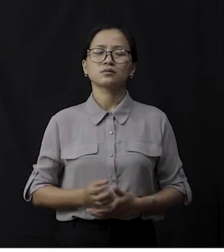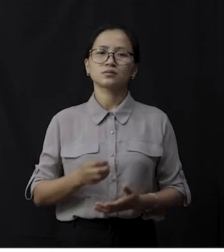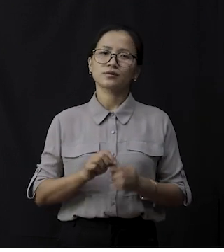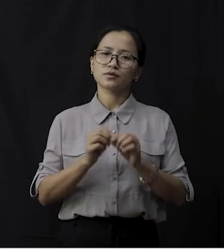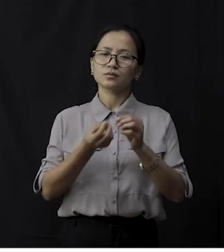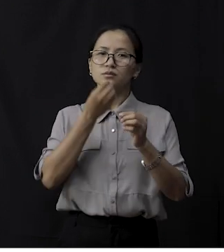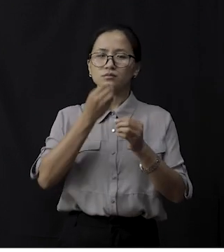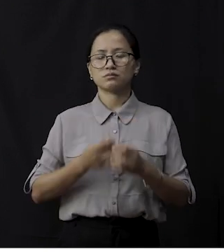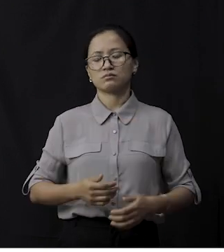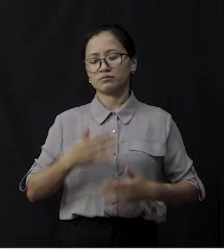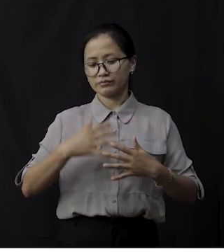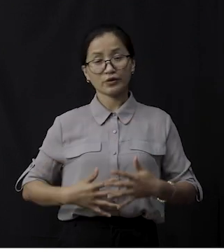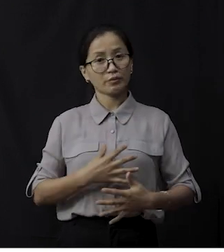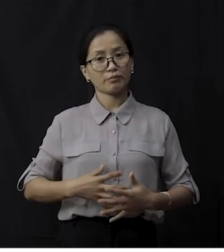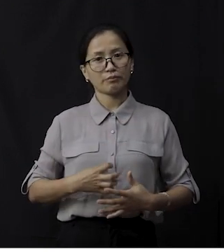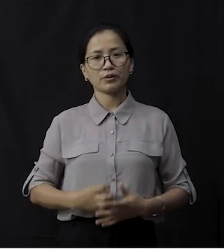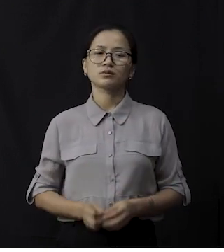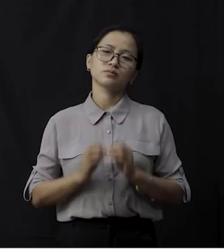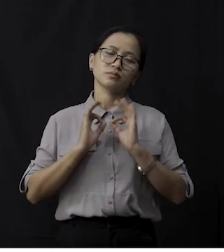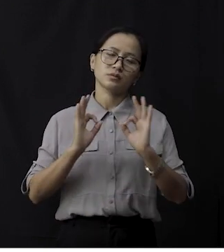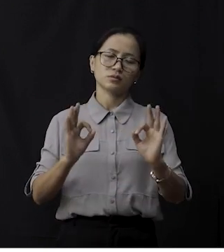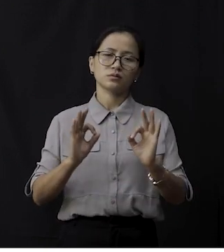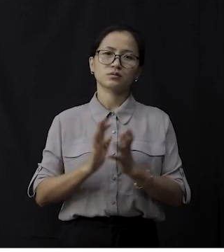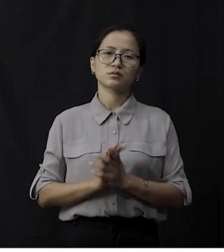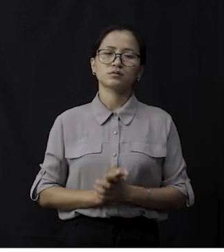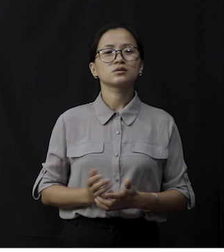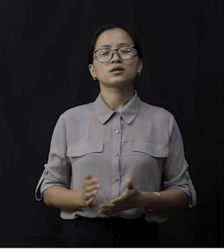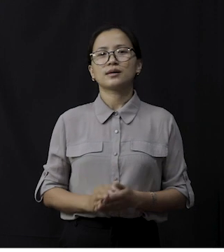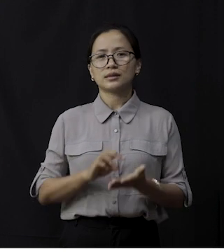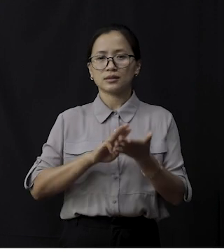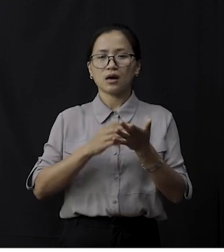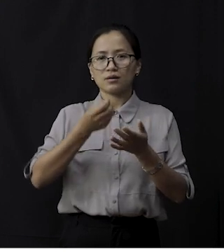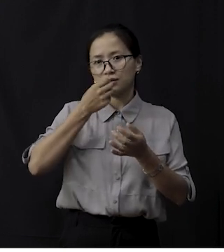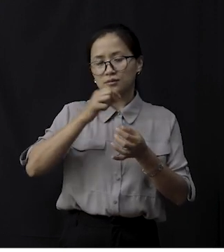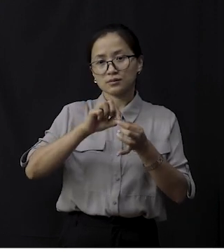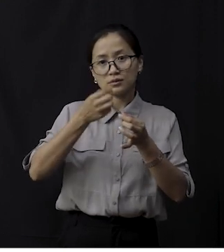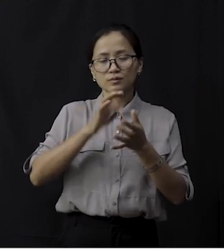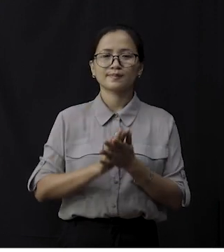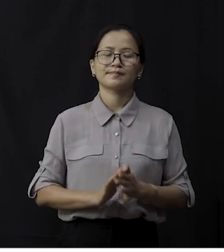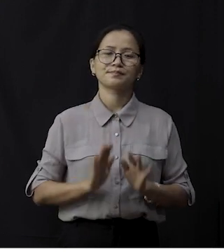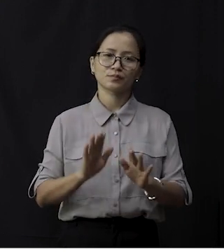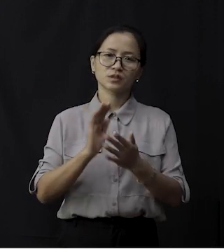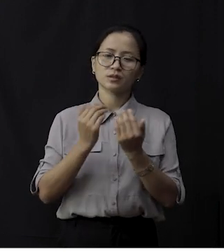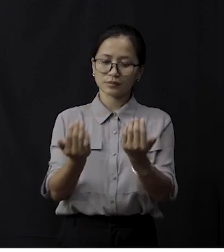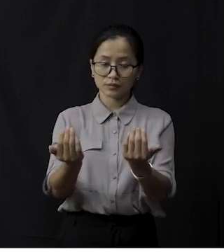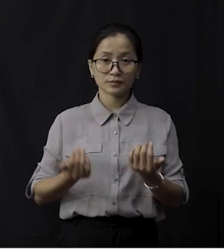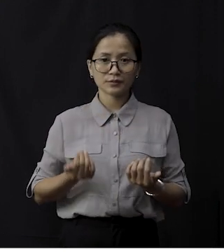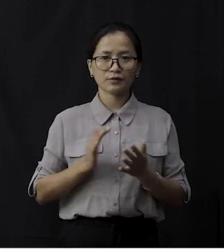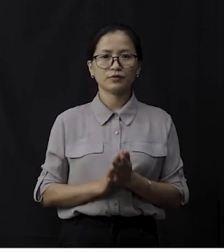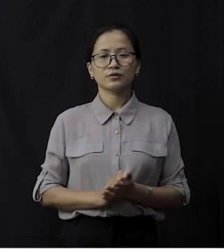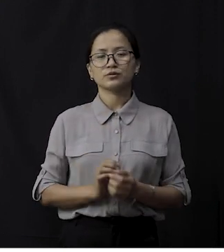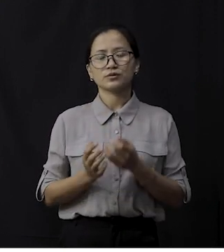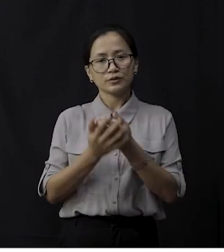Even headache, when you have a fever, medicines keeps us safe, They help us to recover our illness,